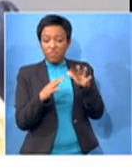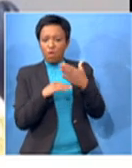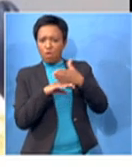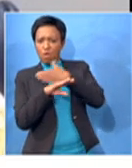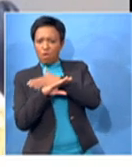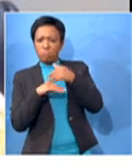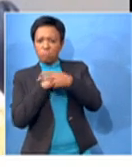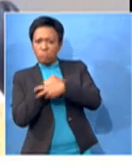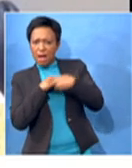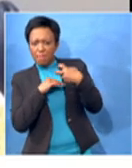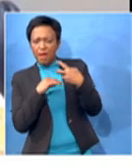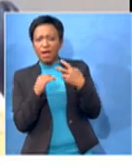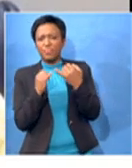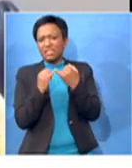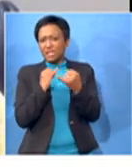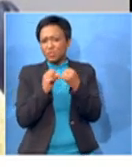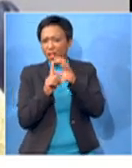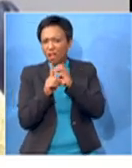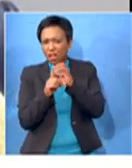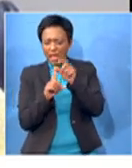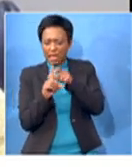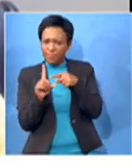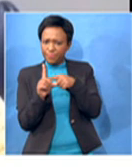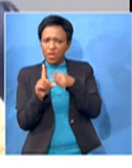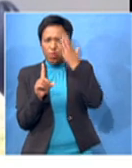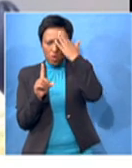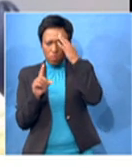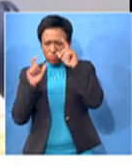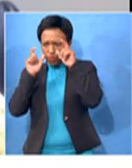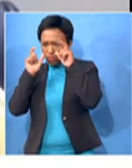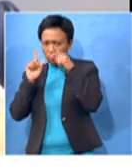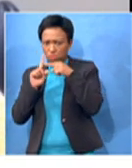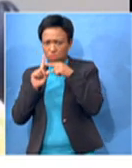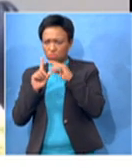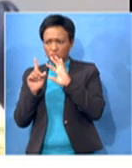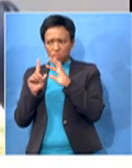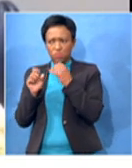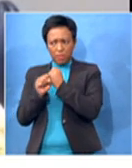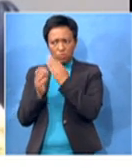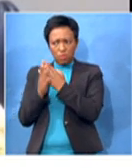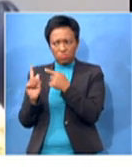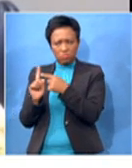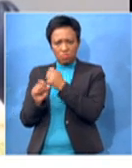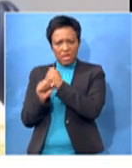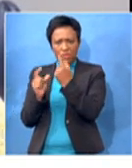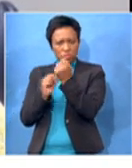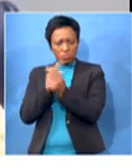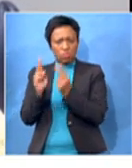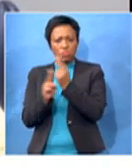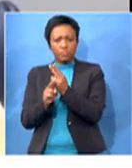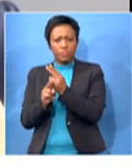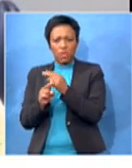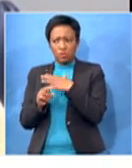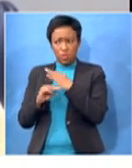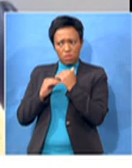we need to be vigilant to ensure that you are not going to do it again, right? And we need to guard